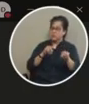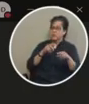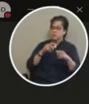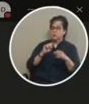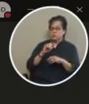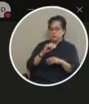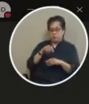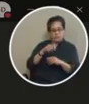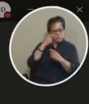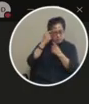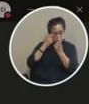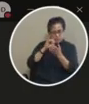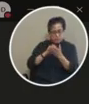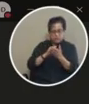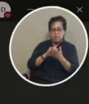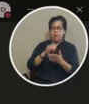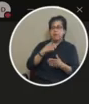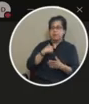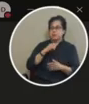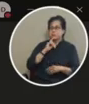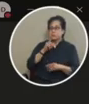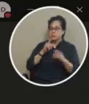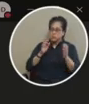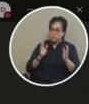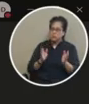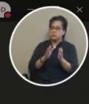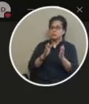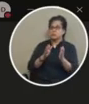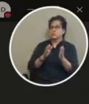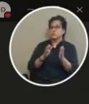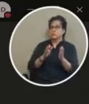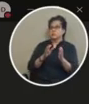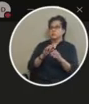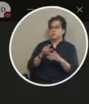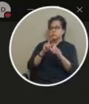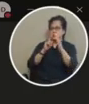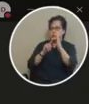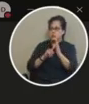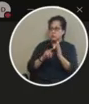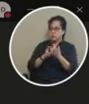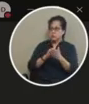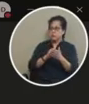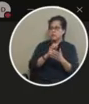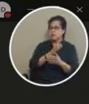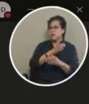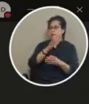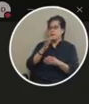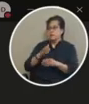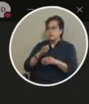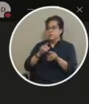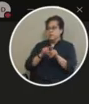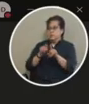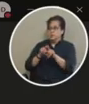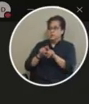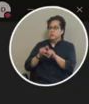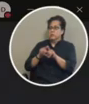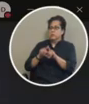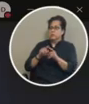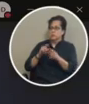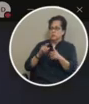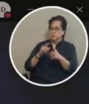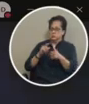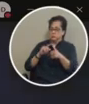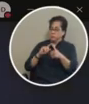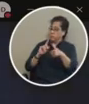it needs to be considered. I'm strongly encouraging you to look into that as well. Since the